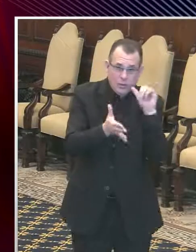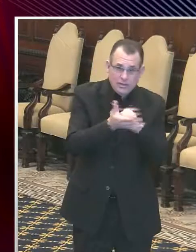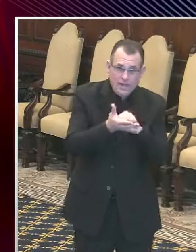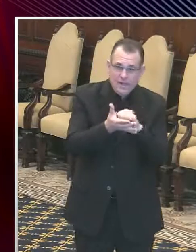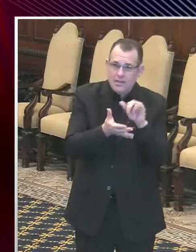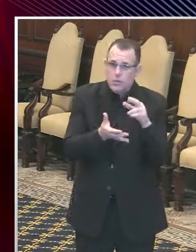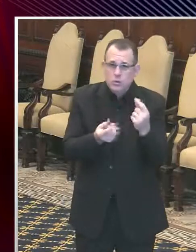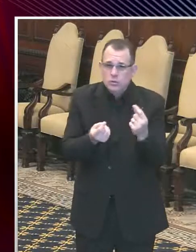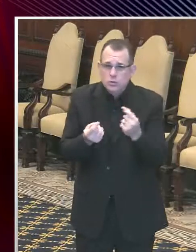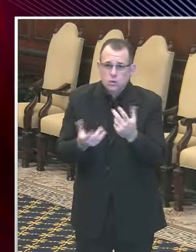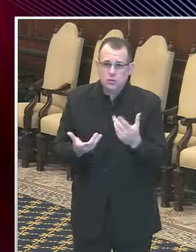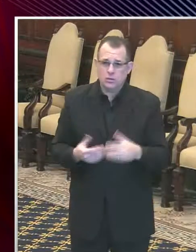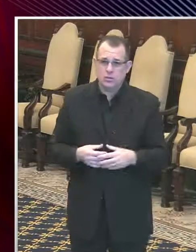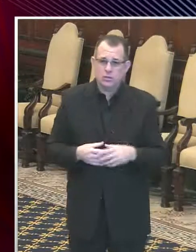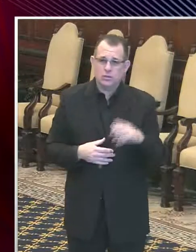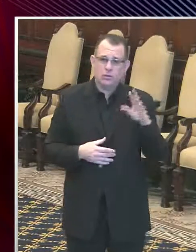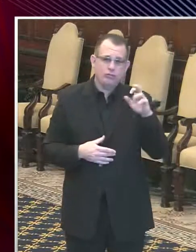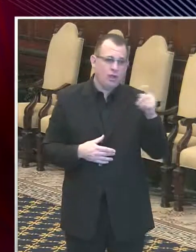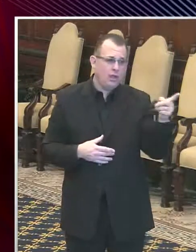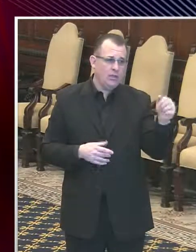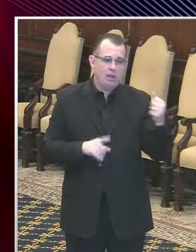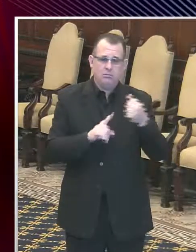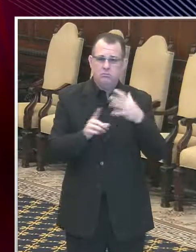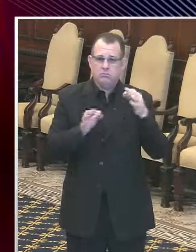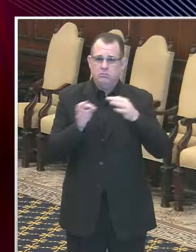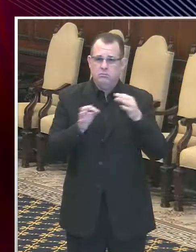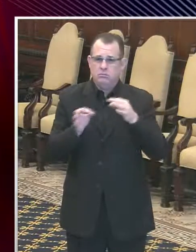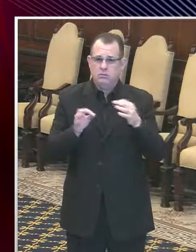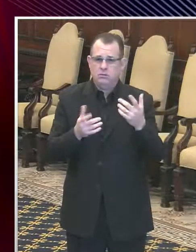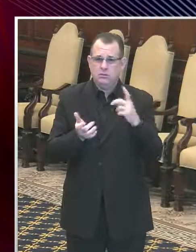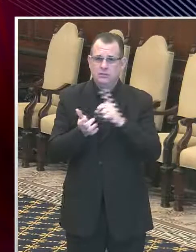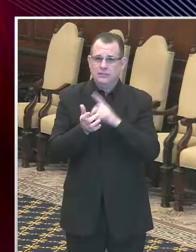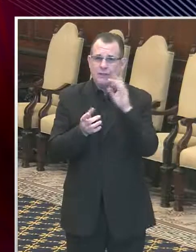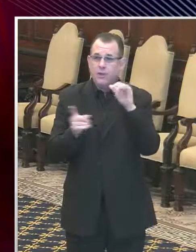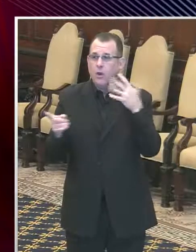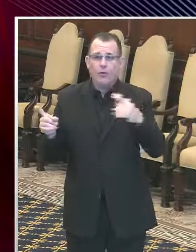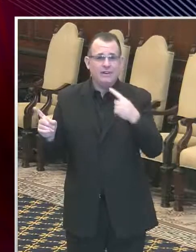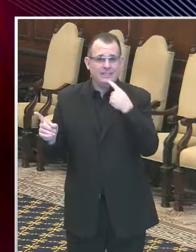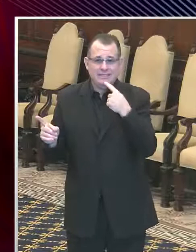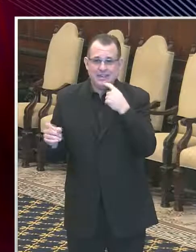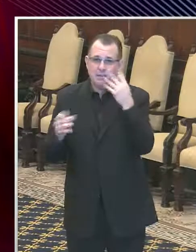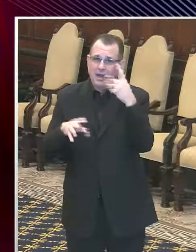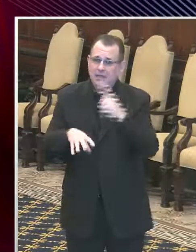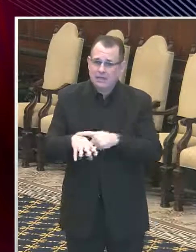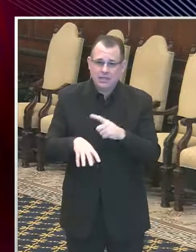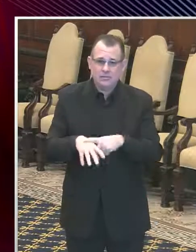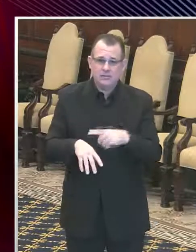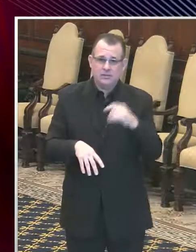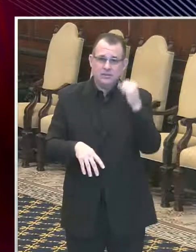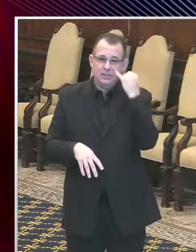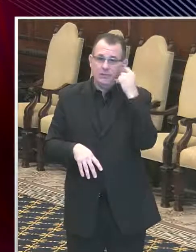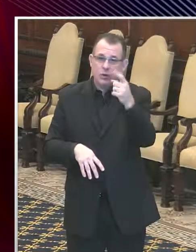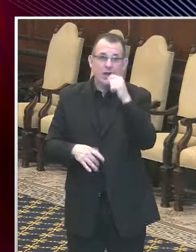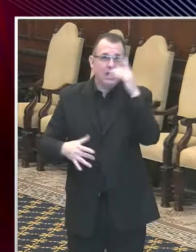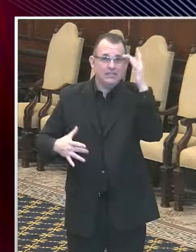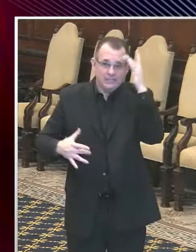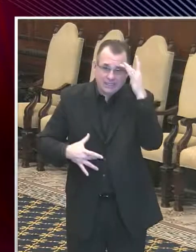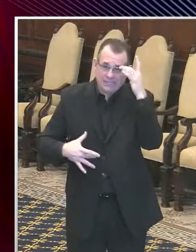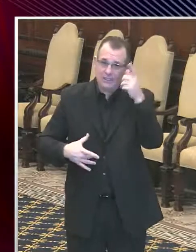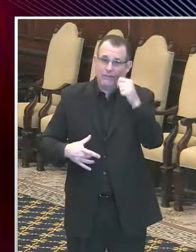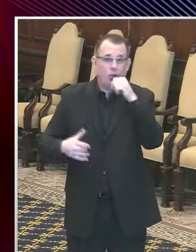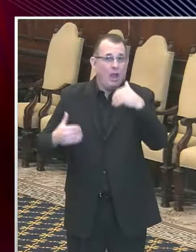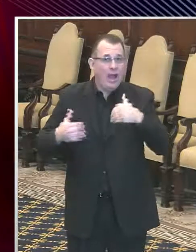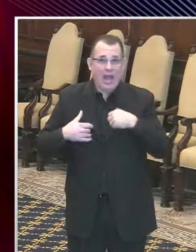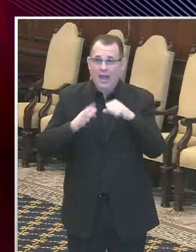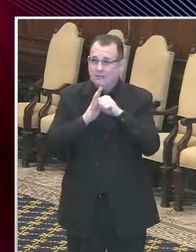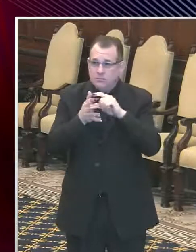elaborate on this, but as Dr. Farley has said many times, if you're not symptomatic and you're not